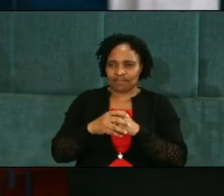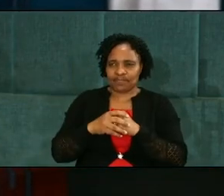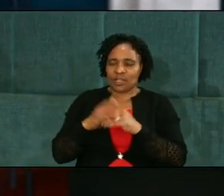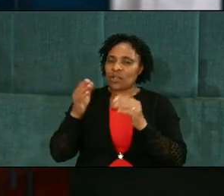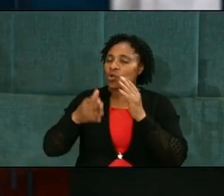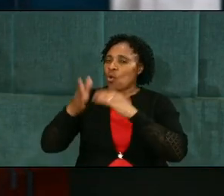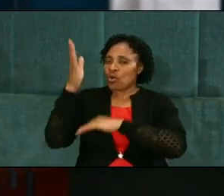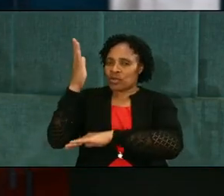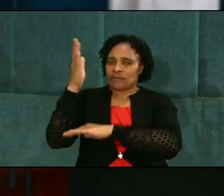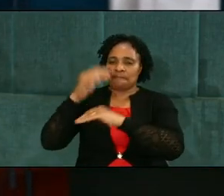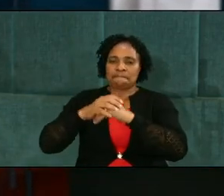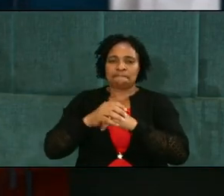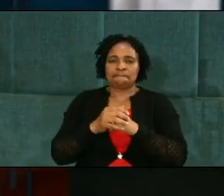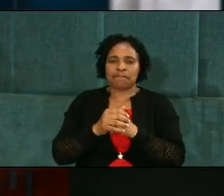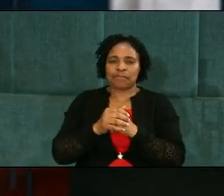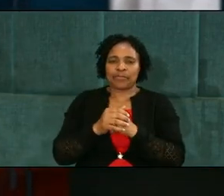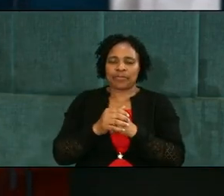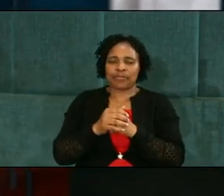God